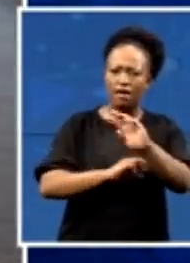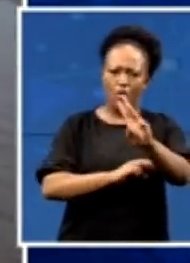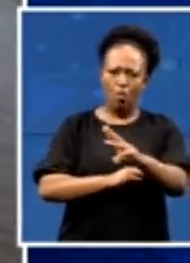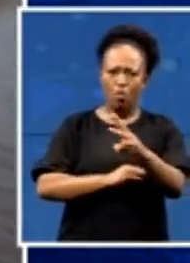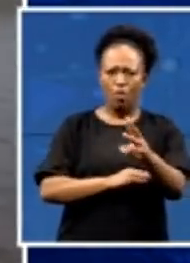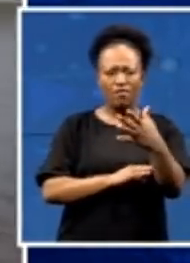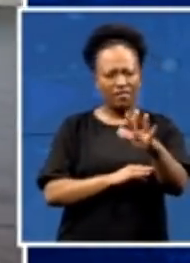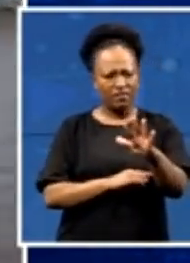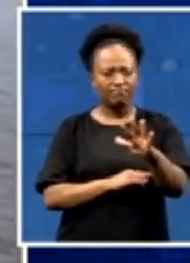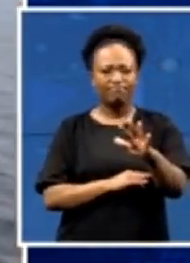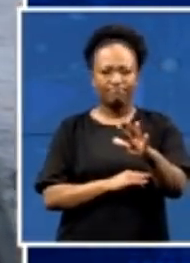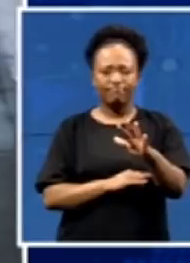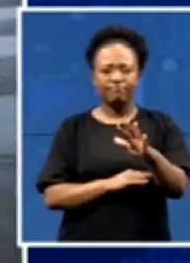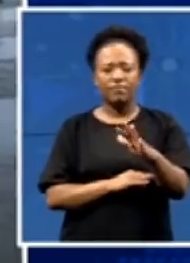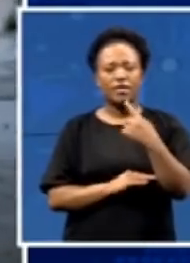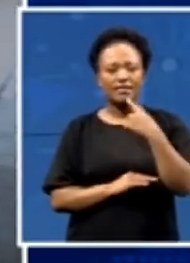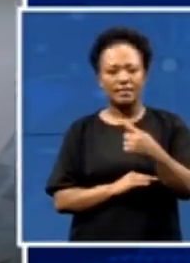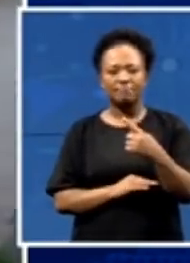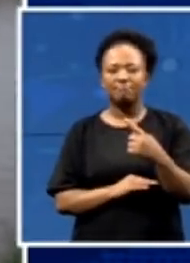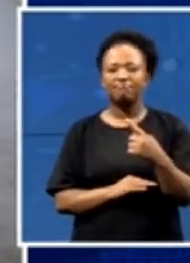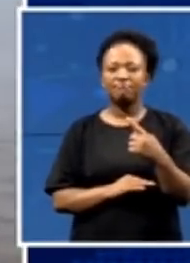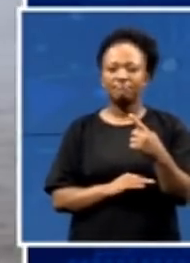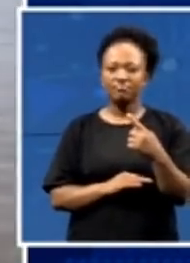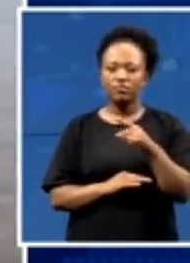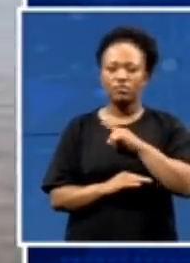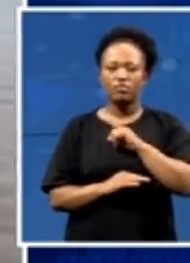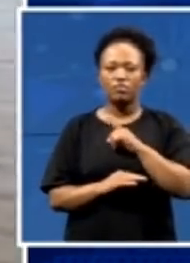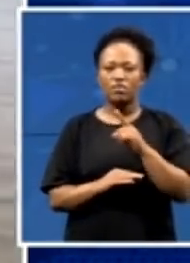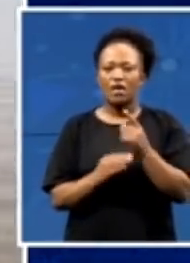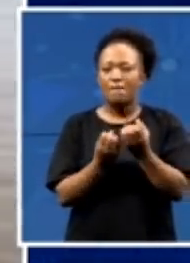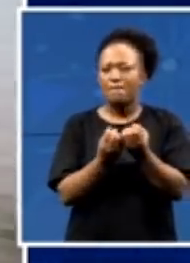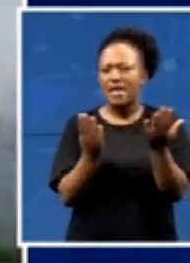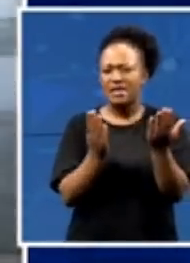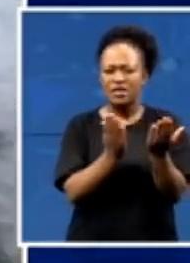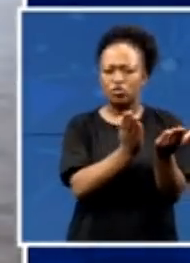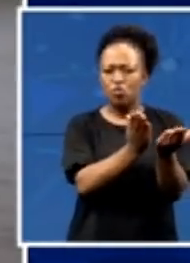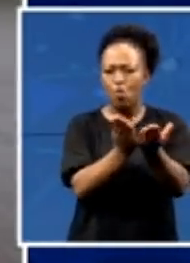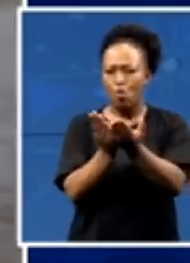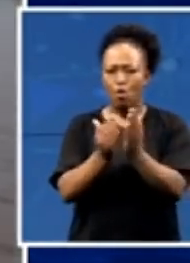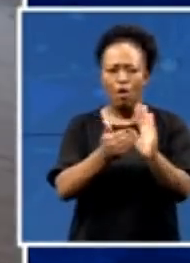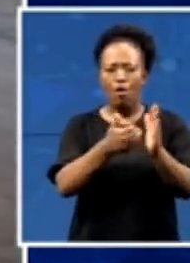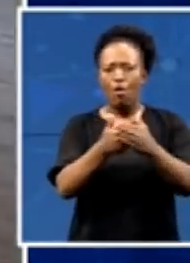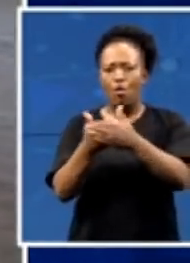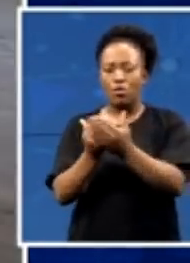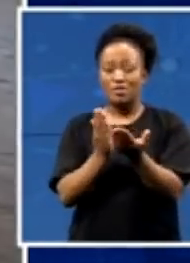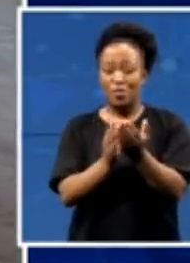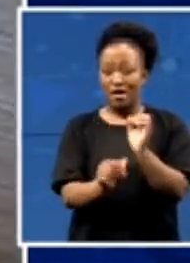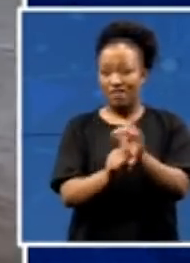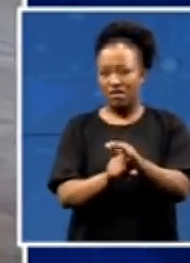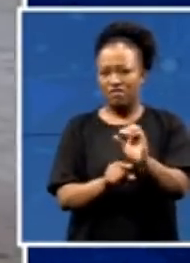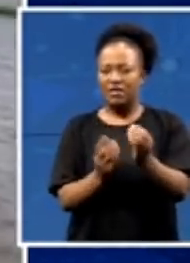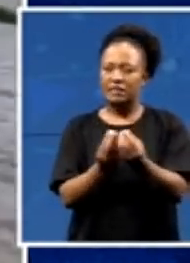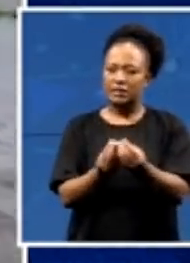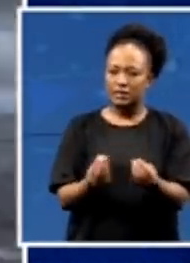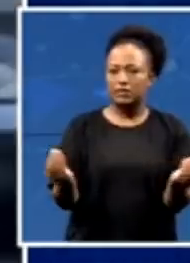the schools can be closed. Many schools have been affected in KwaZulu-Natal, with many children can stay at